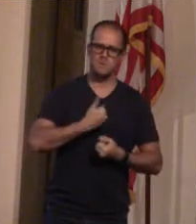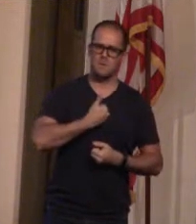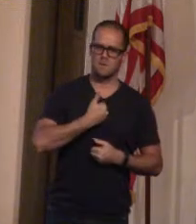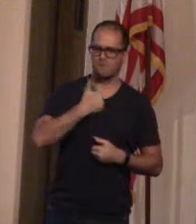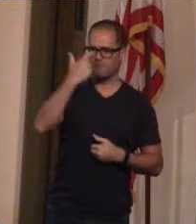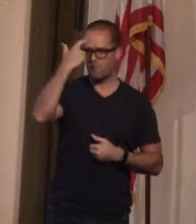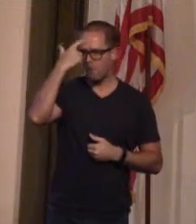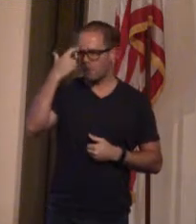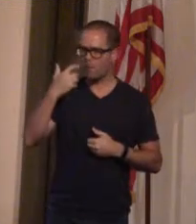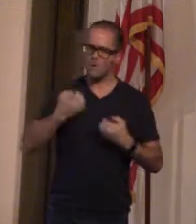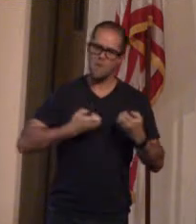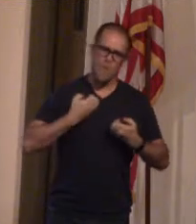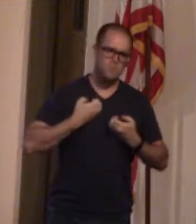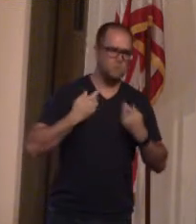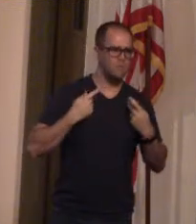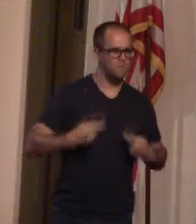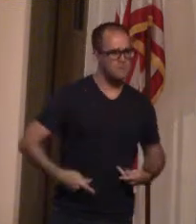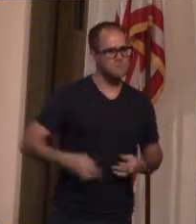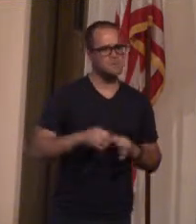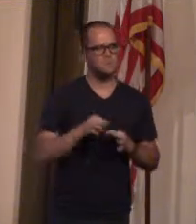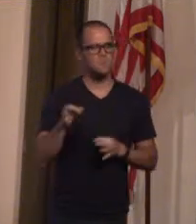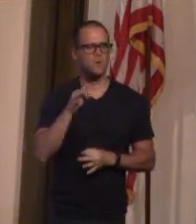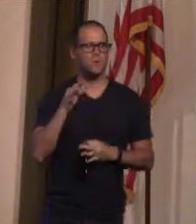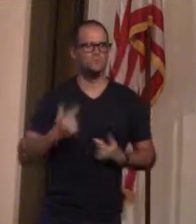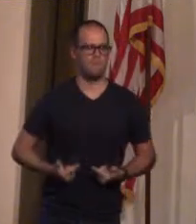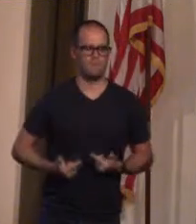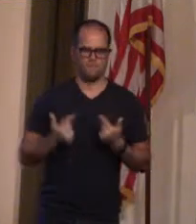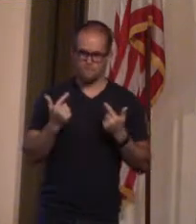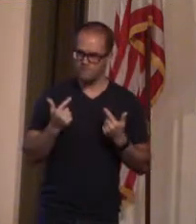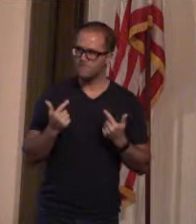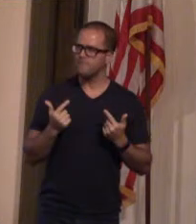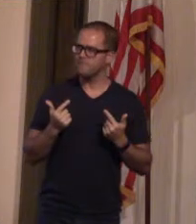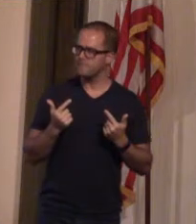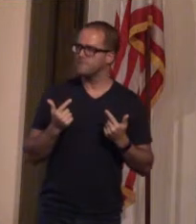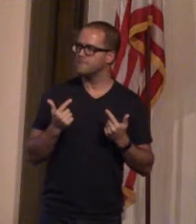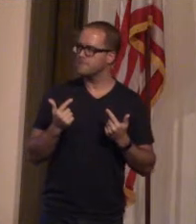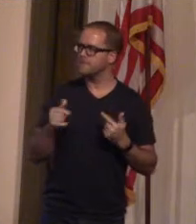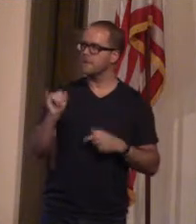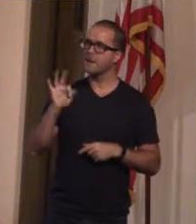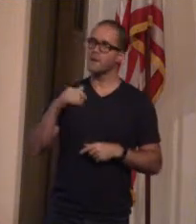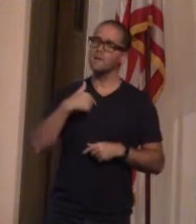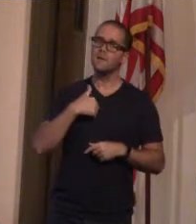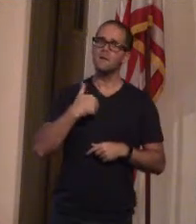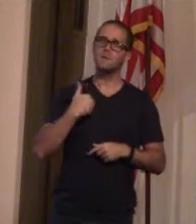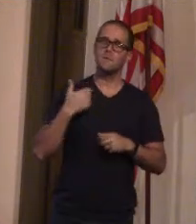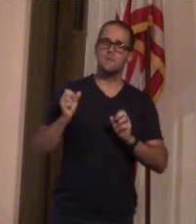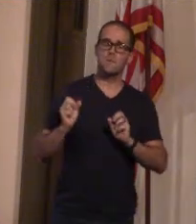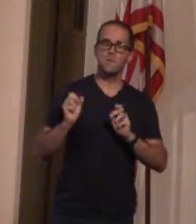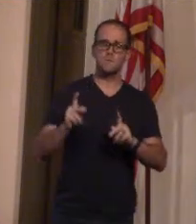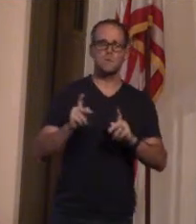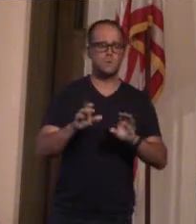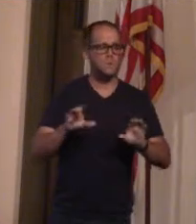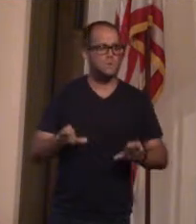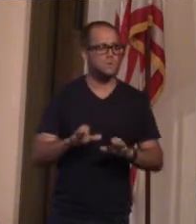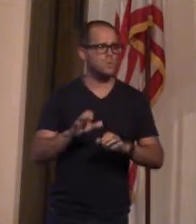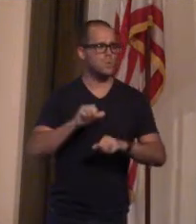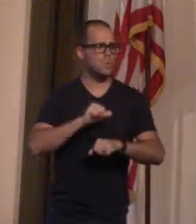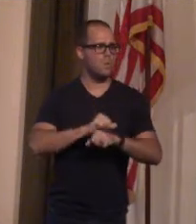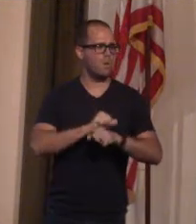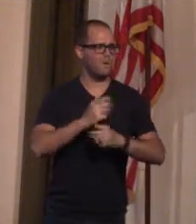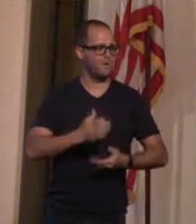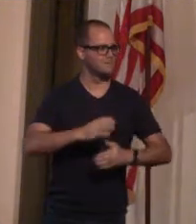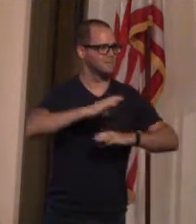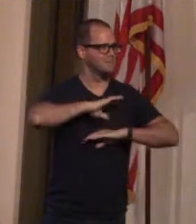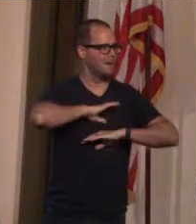burnout. Having a balanced life supports my mental, emotional, and